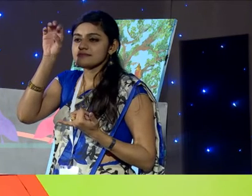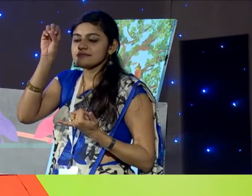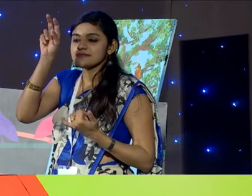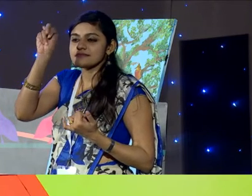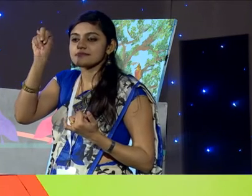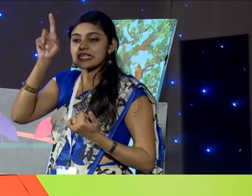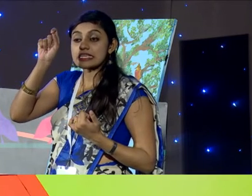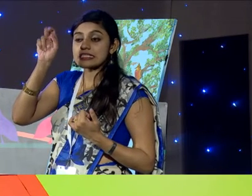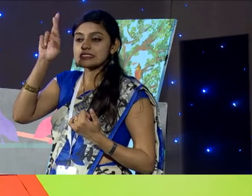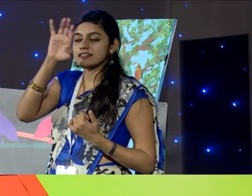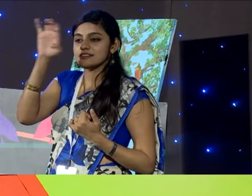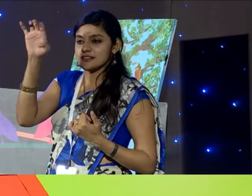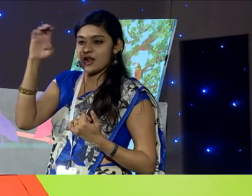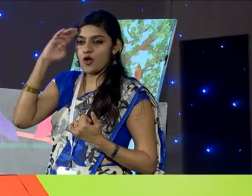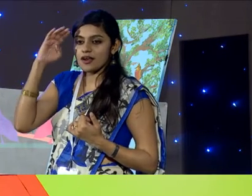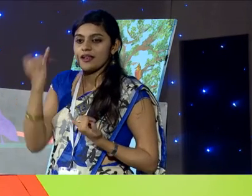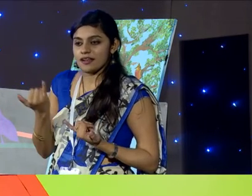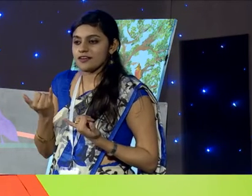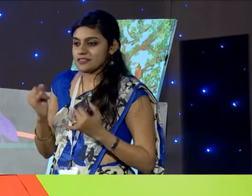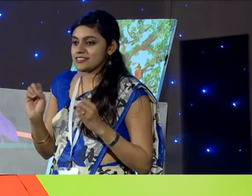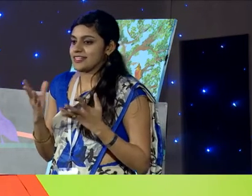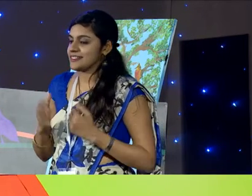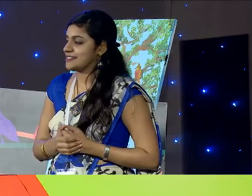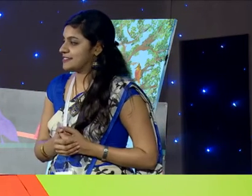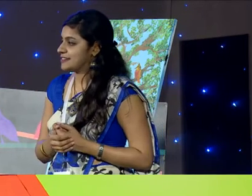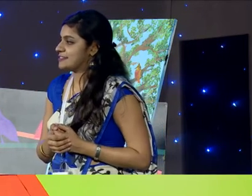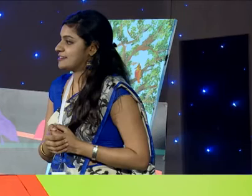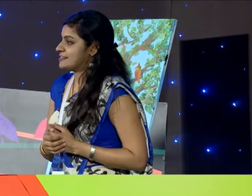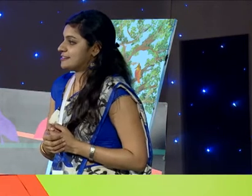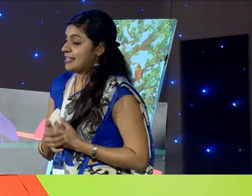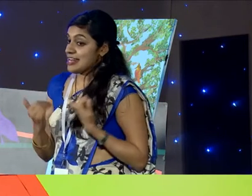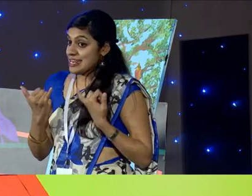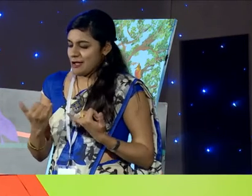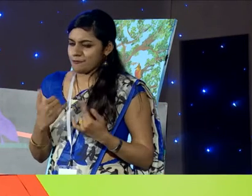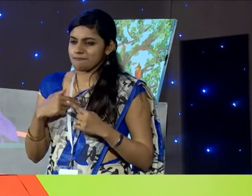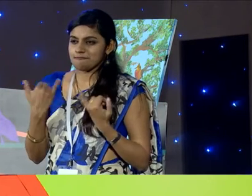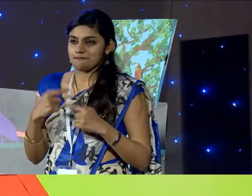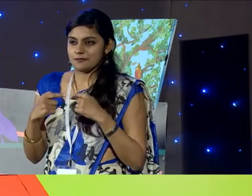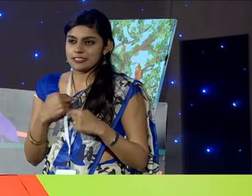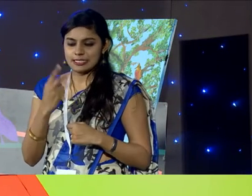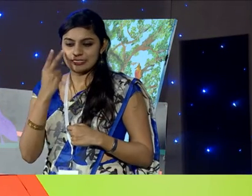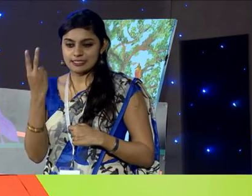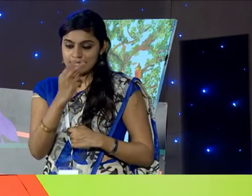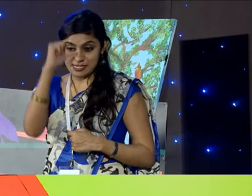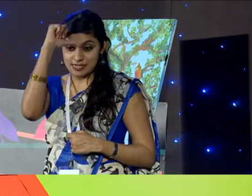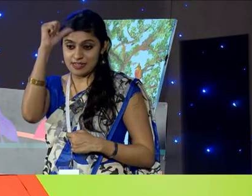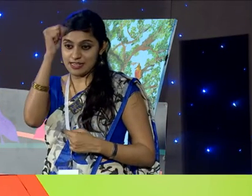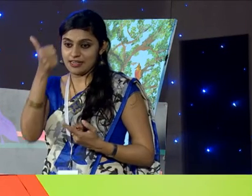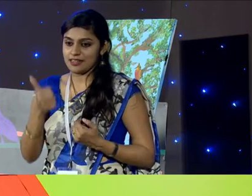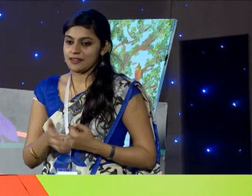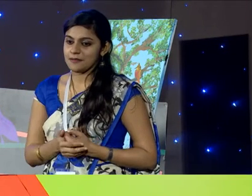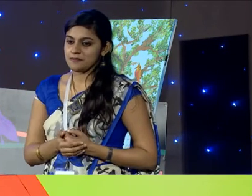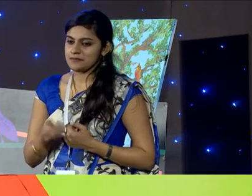to these issues. If I look today at India and as it is, there are some basic themes that